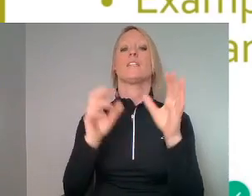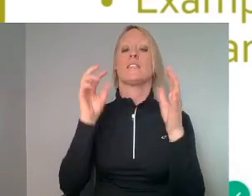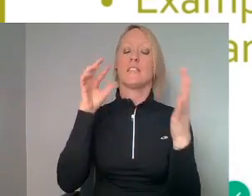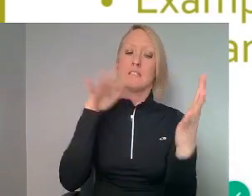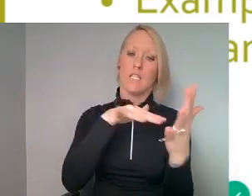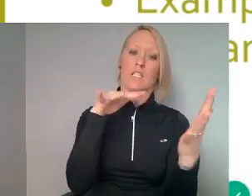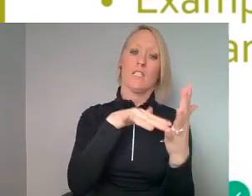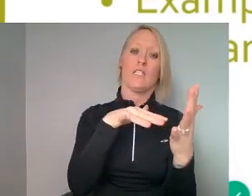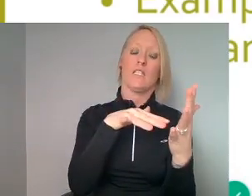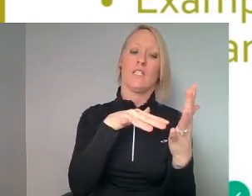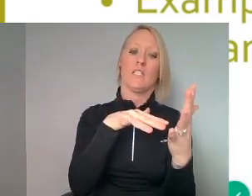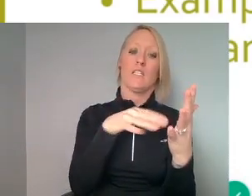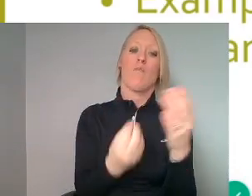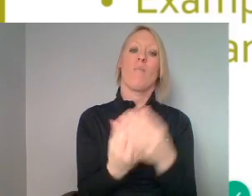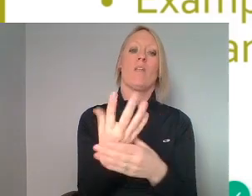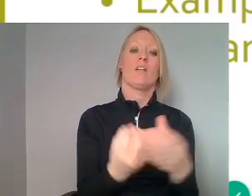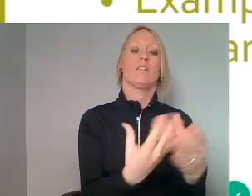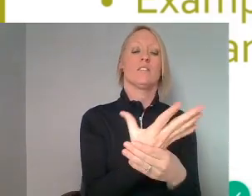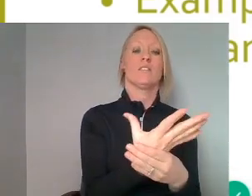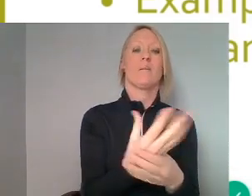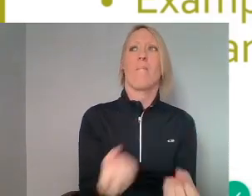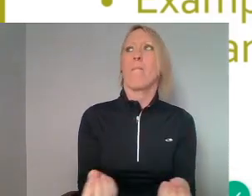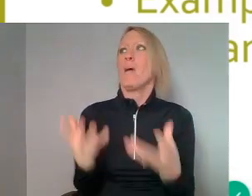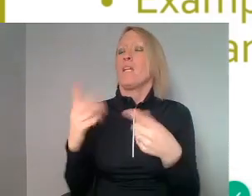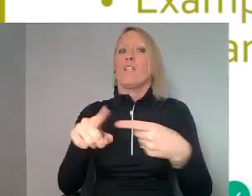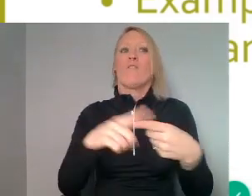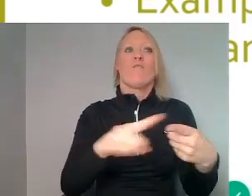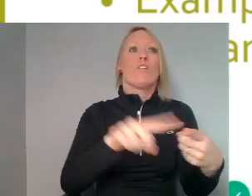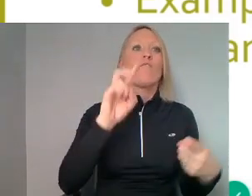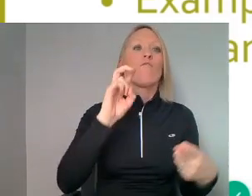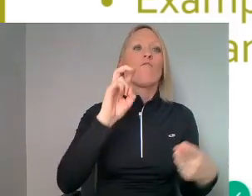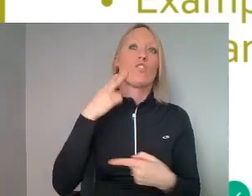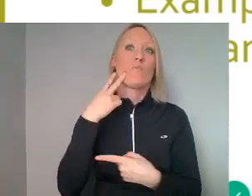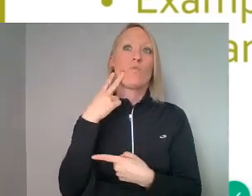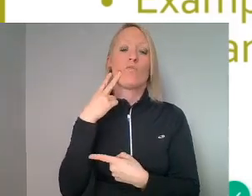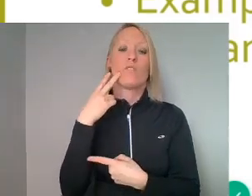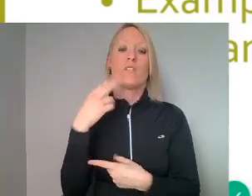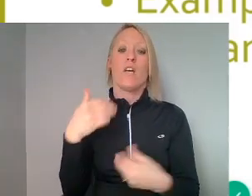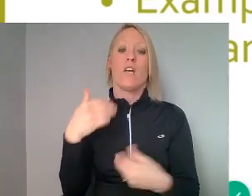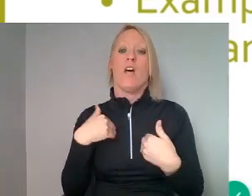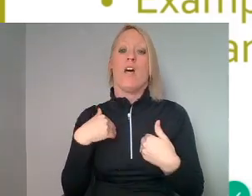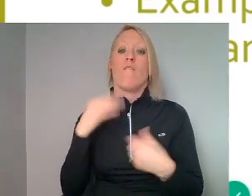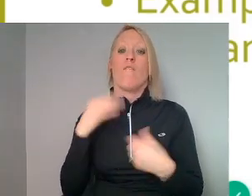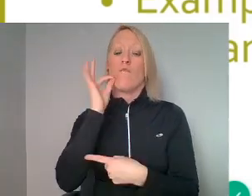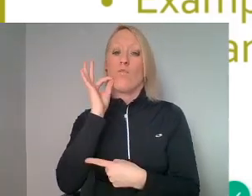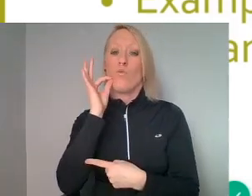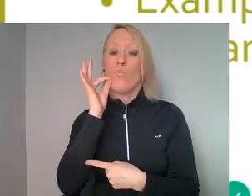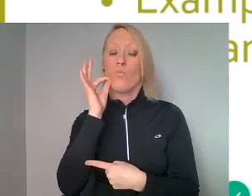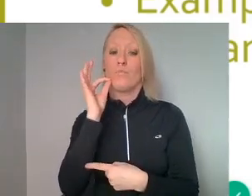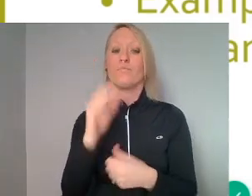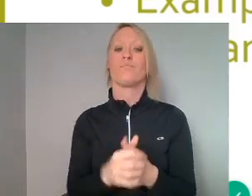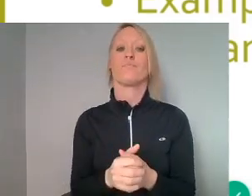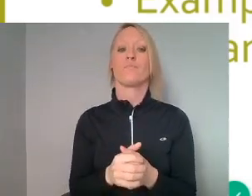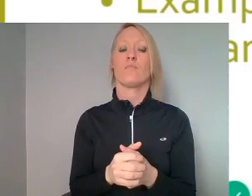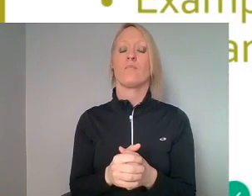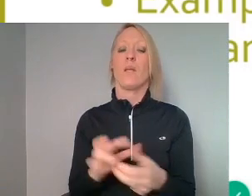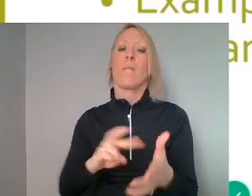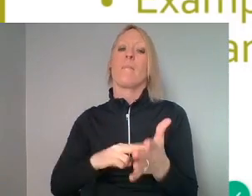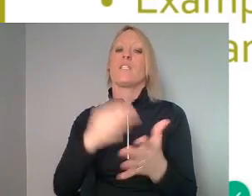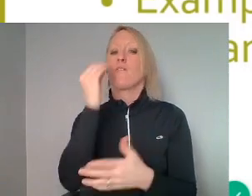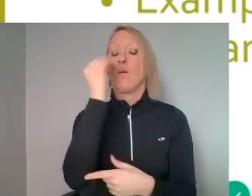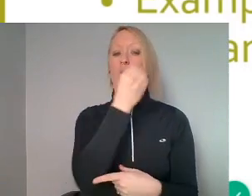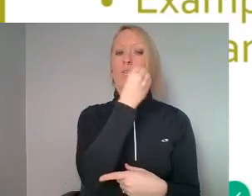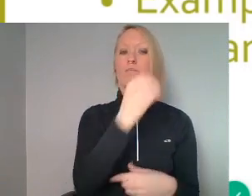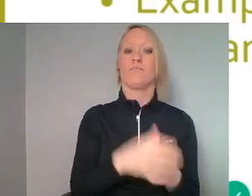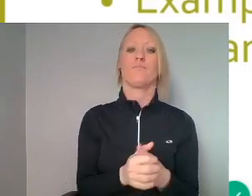called the fruit of the plant, meaning it appears after a flower. But when we talk about food groups, we're talking about